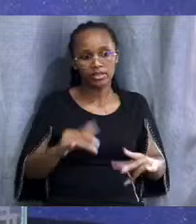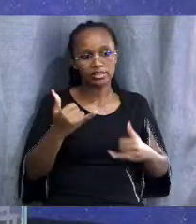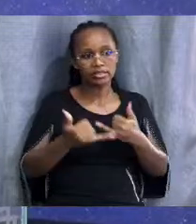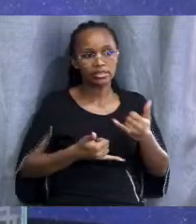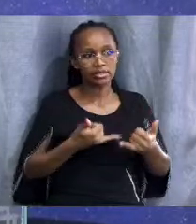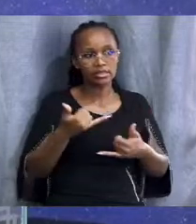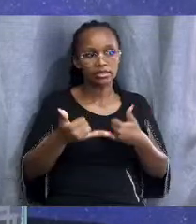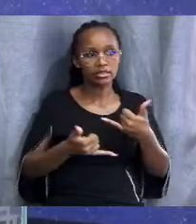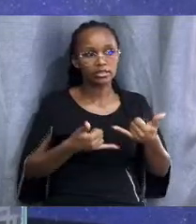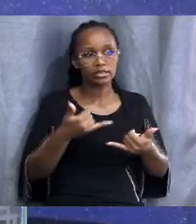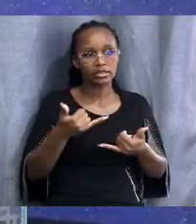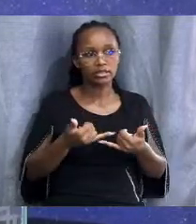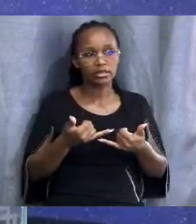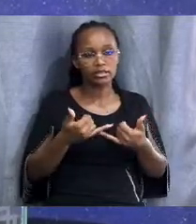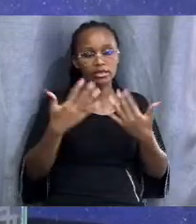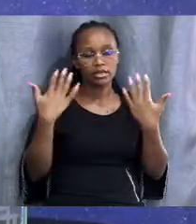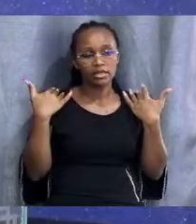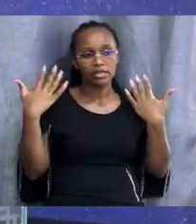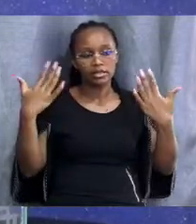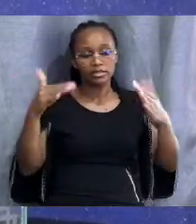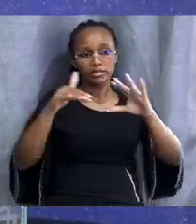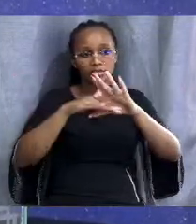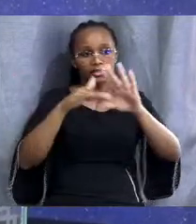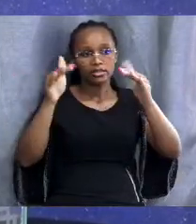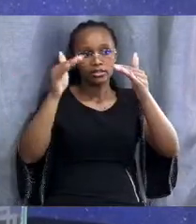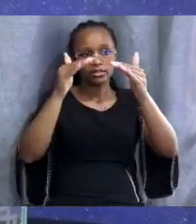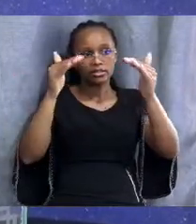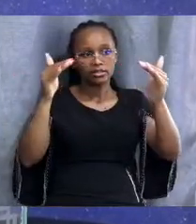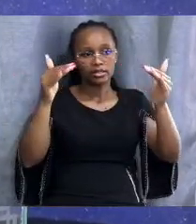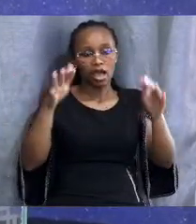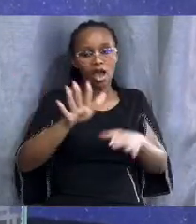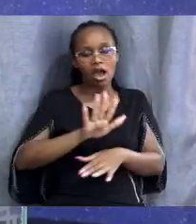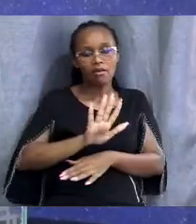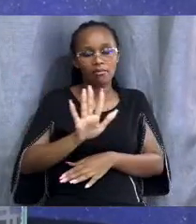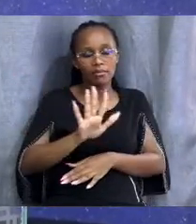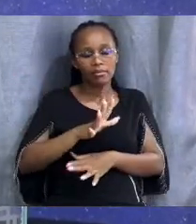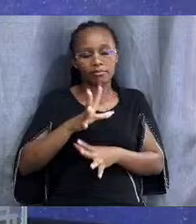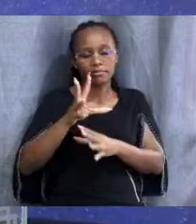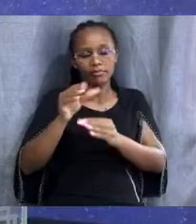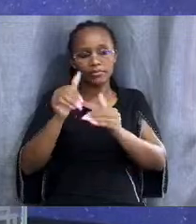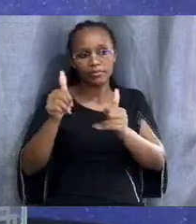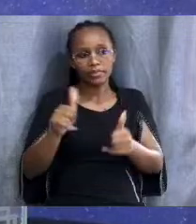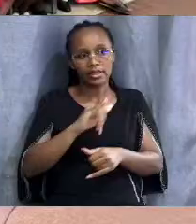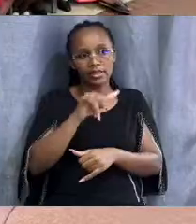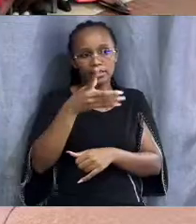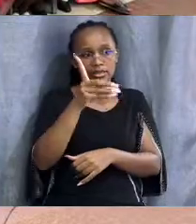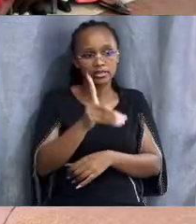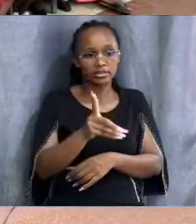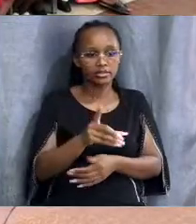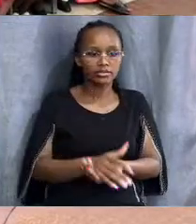joy in the company of angels in heaven. Fare thee well, Jed.